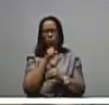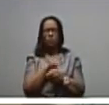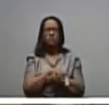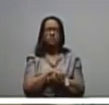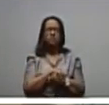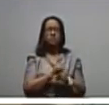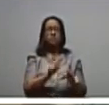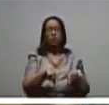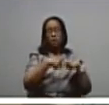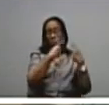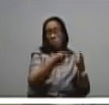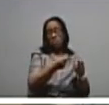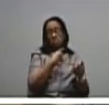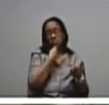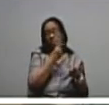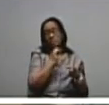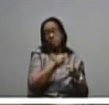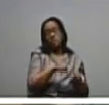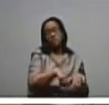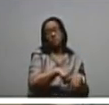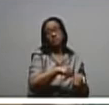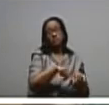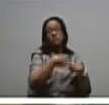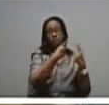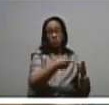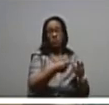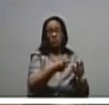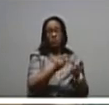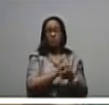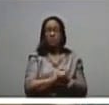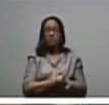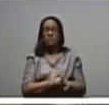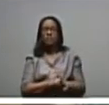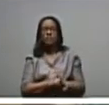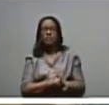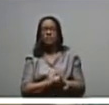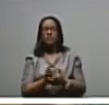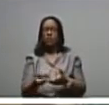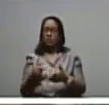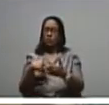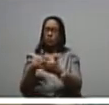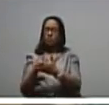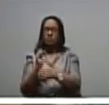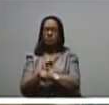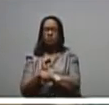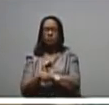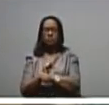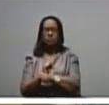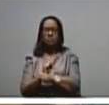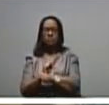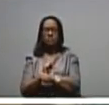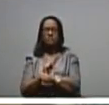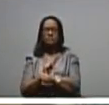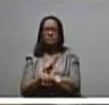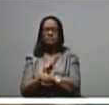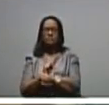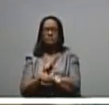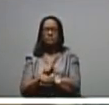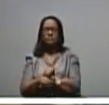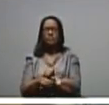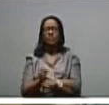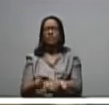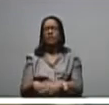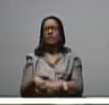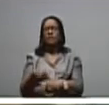over. And I said, you sold plenty press. He said, no, I gave it